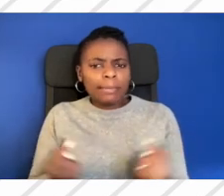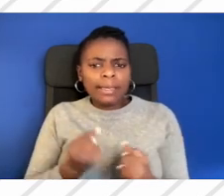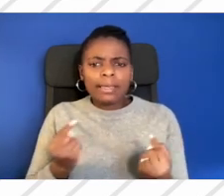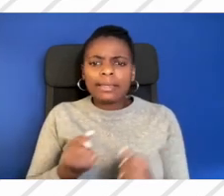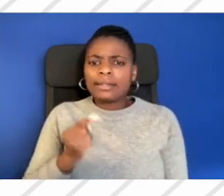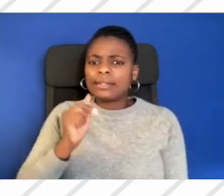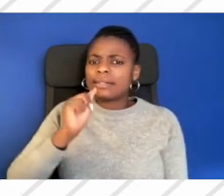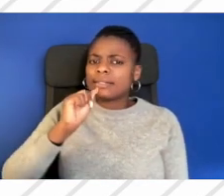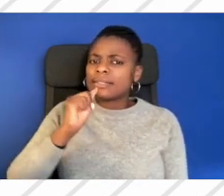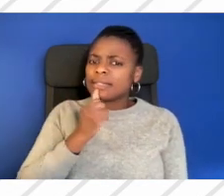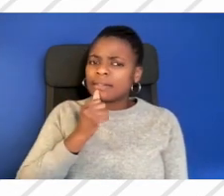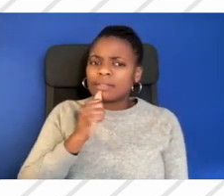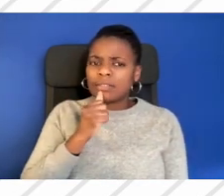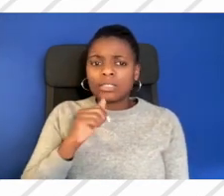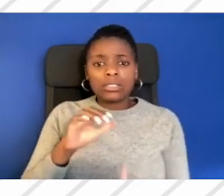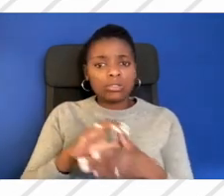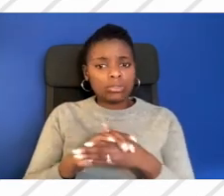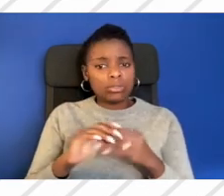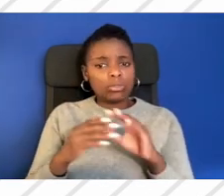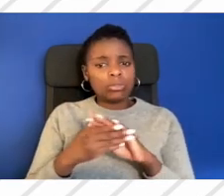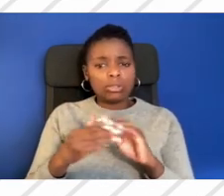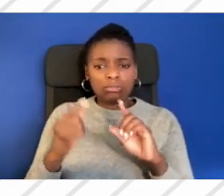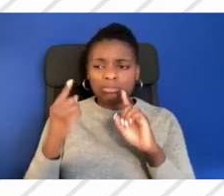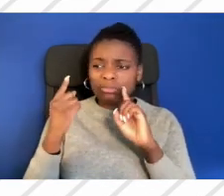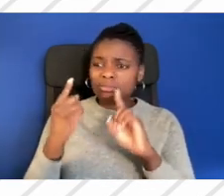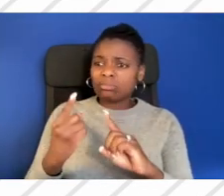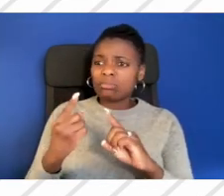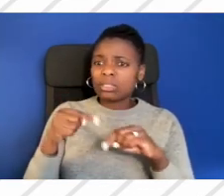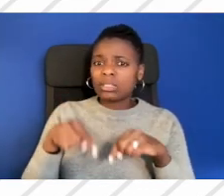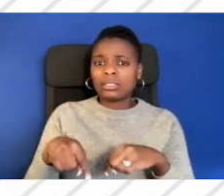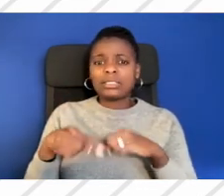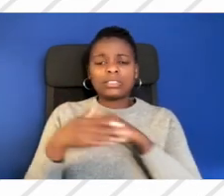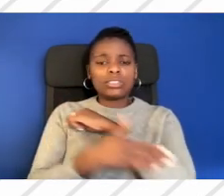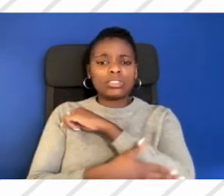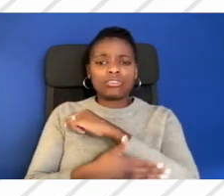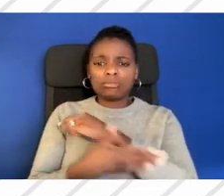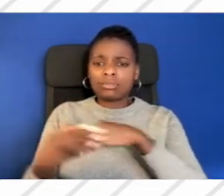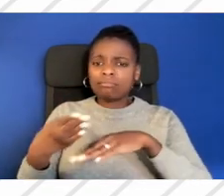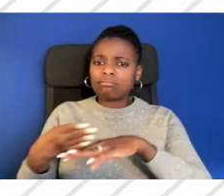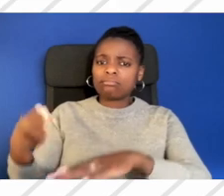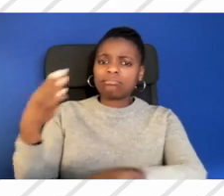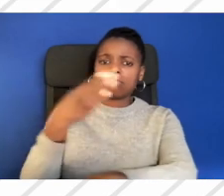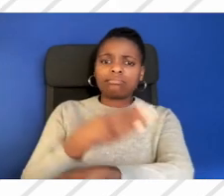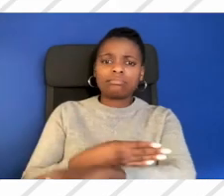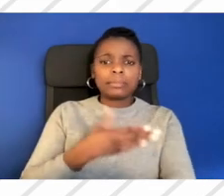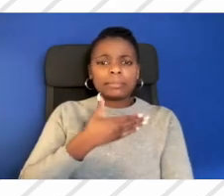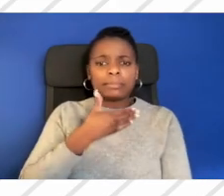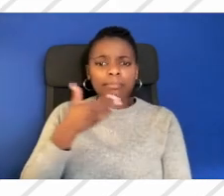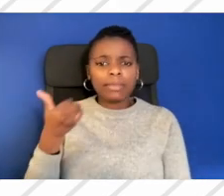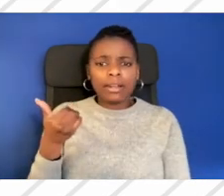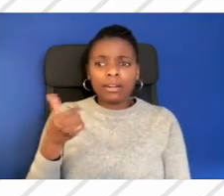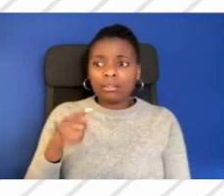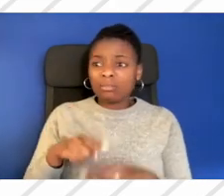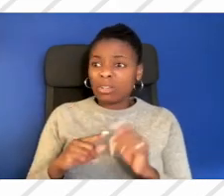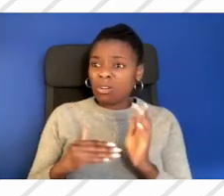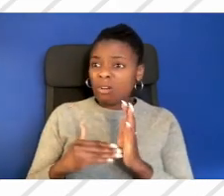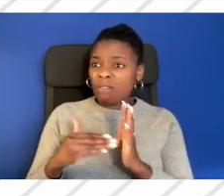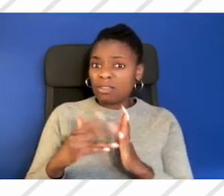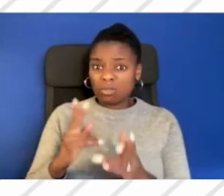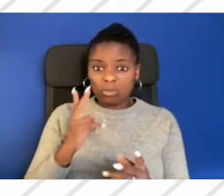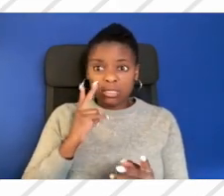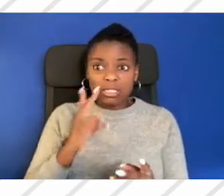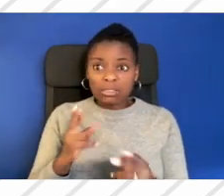our story with the hopes that we can make this country better. But oftentimes, we never actually get to see the fruits of our